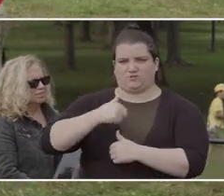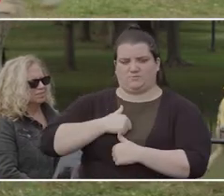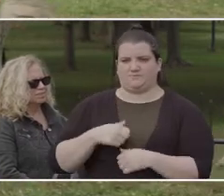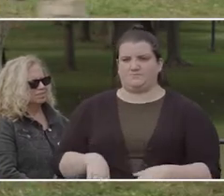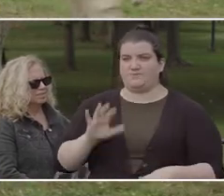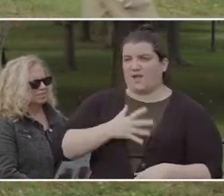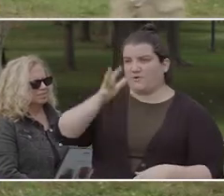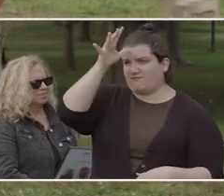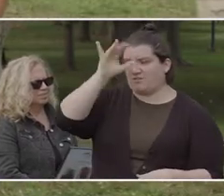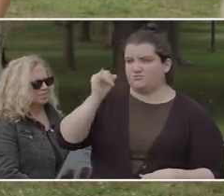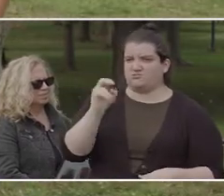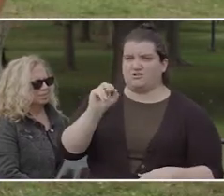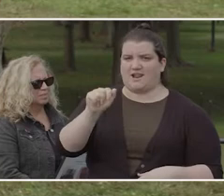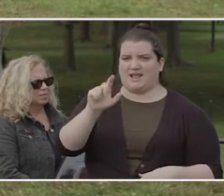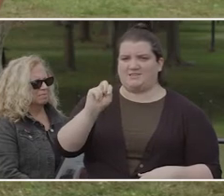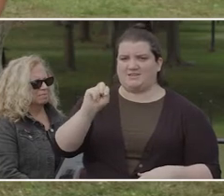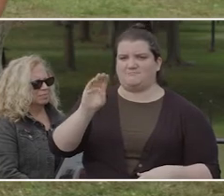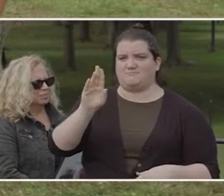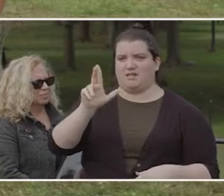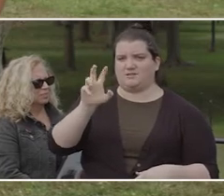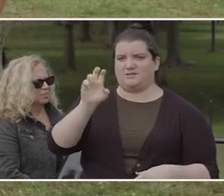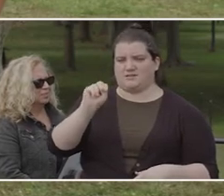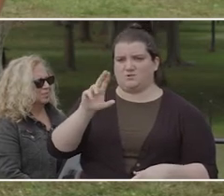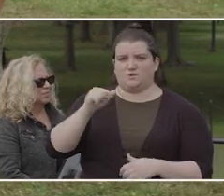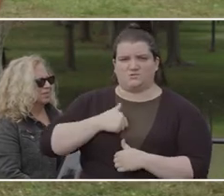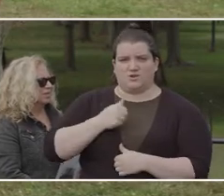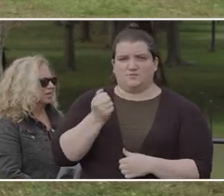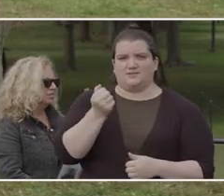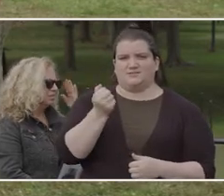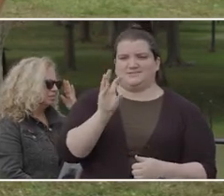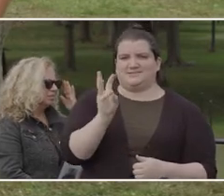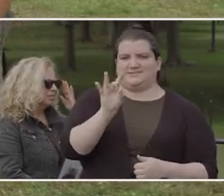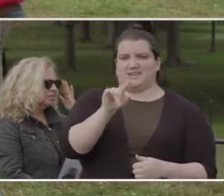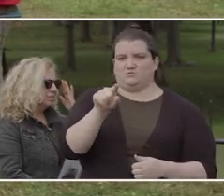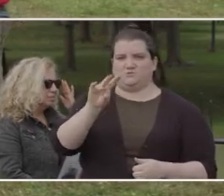Our father, John Allen Balkin, U.S. Army, 1968-1970.